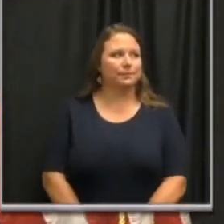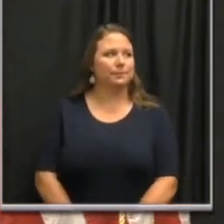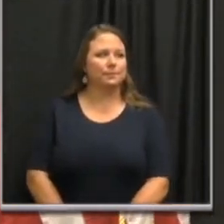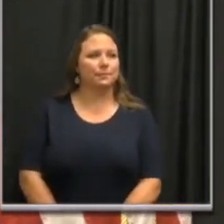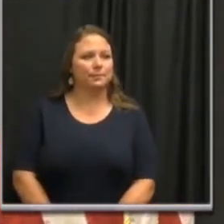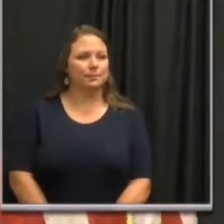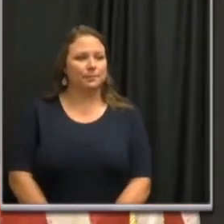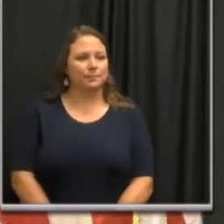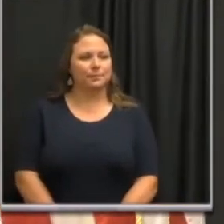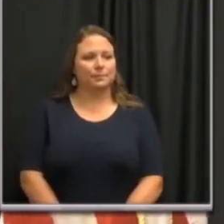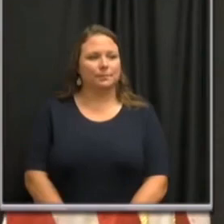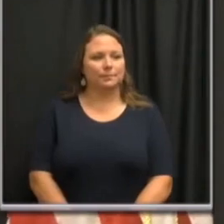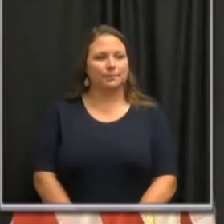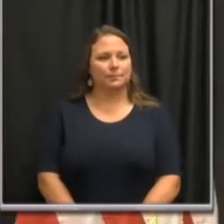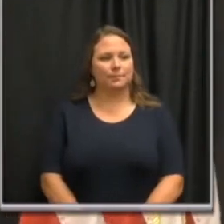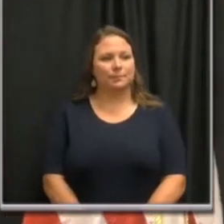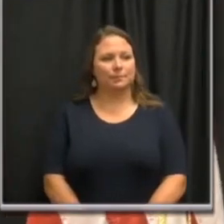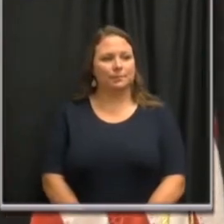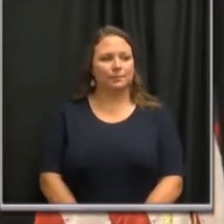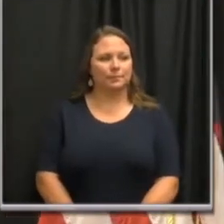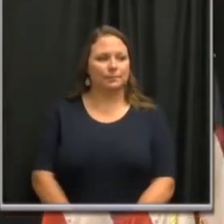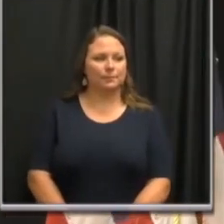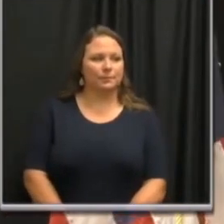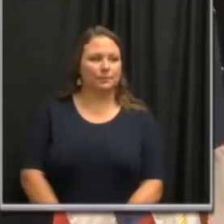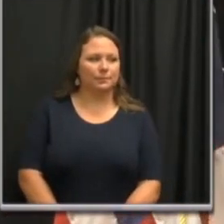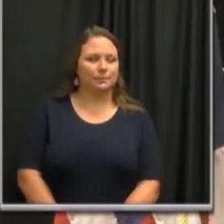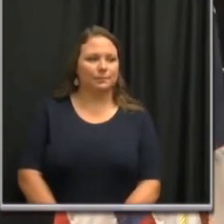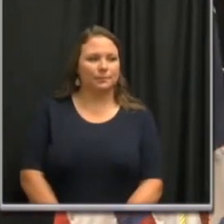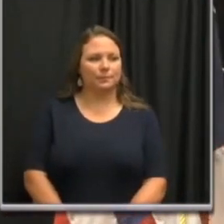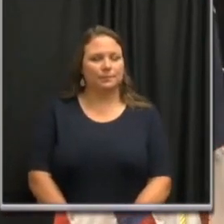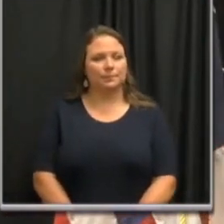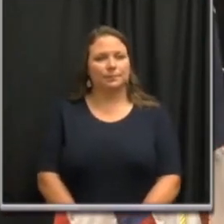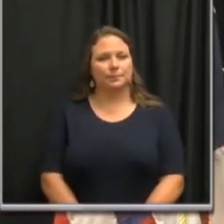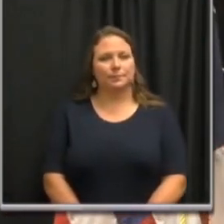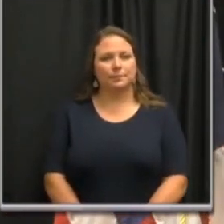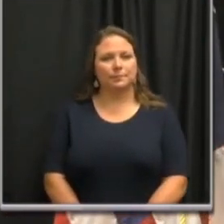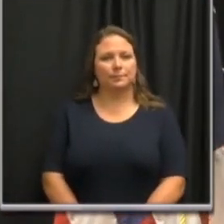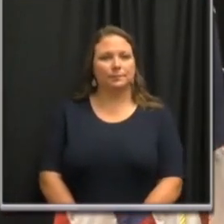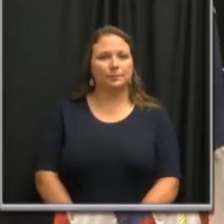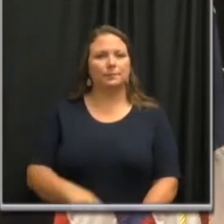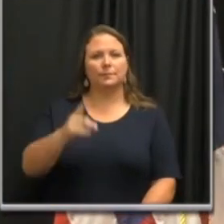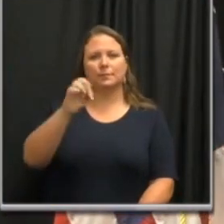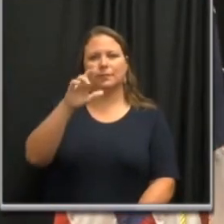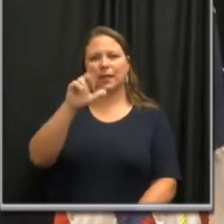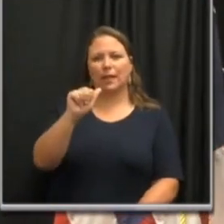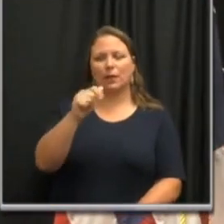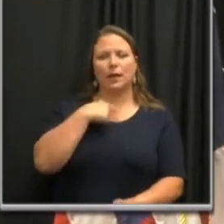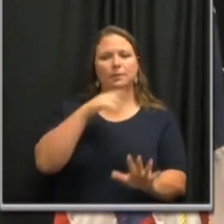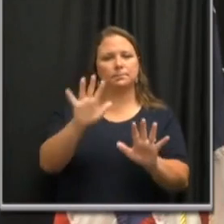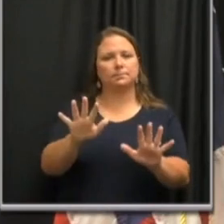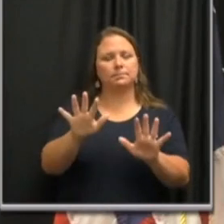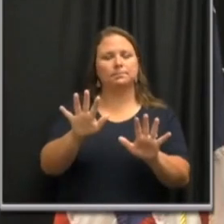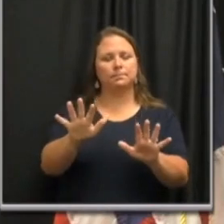Dr. Jungir? Yeah. So, Kara, I pushed back on your premise on.